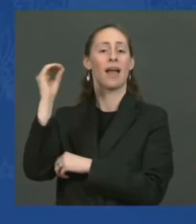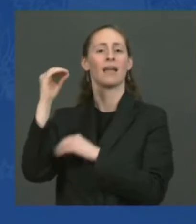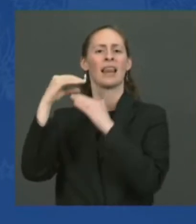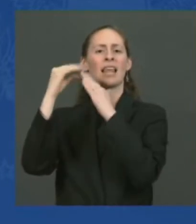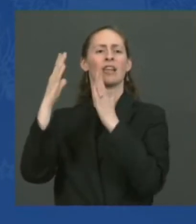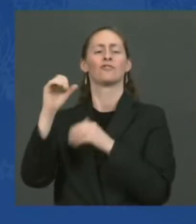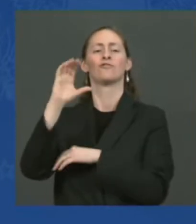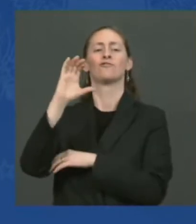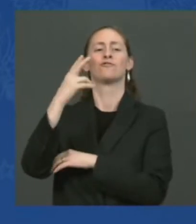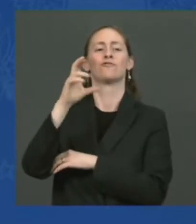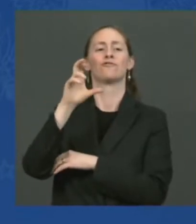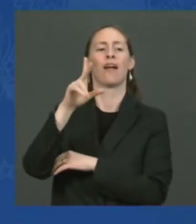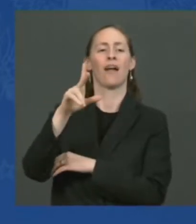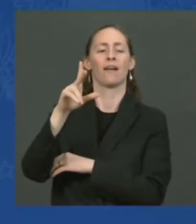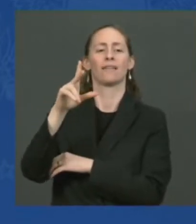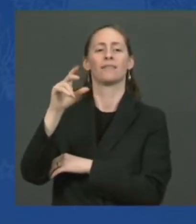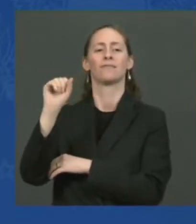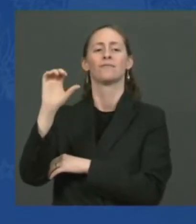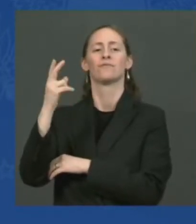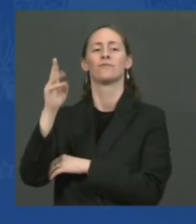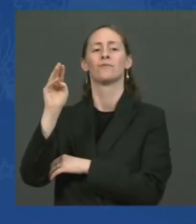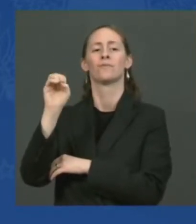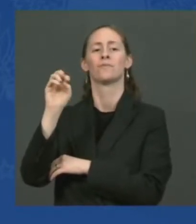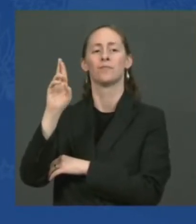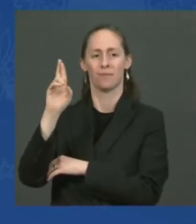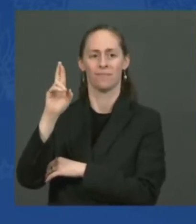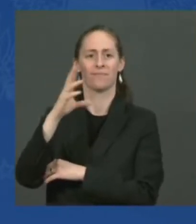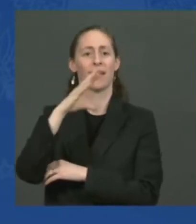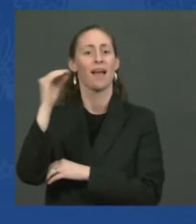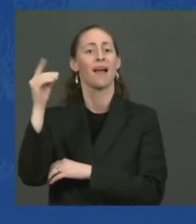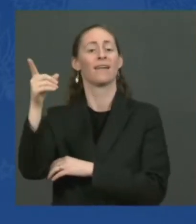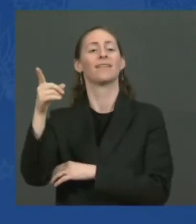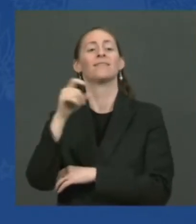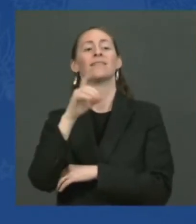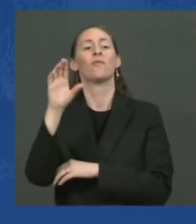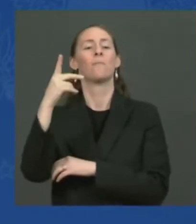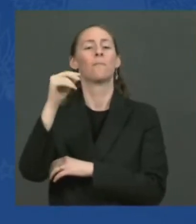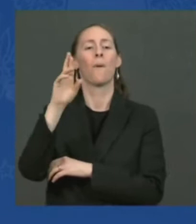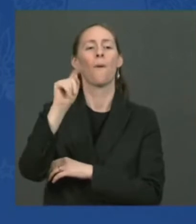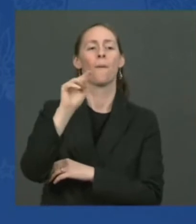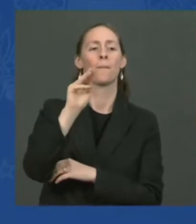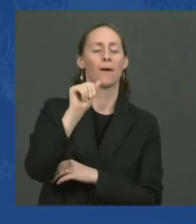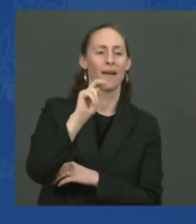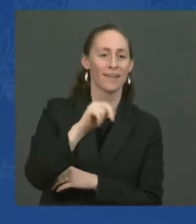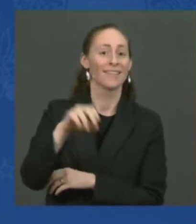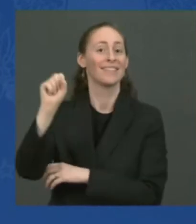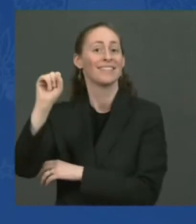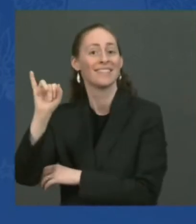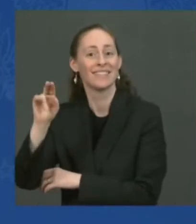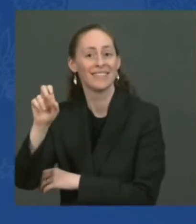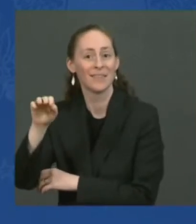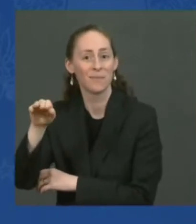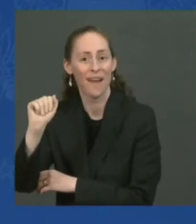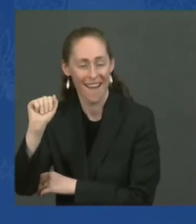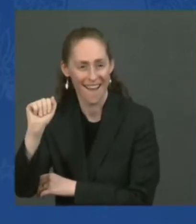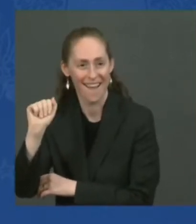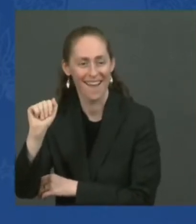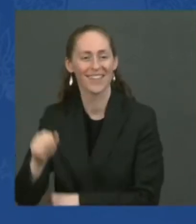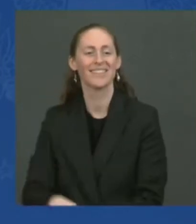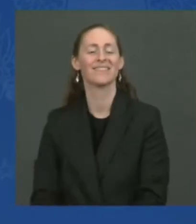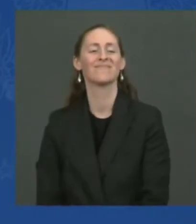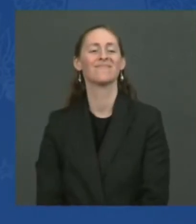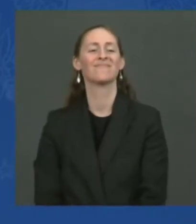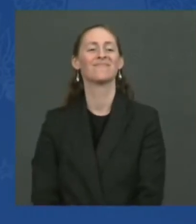Portman, Senator Kyrsten Sinema, Mayor Aquanetta Warren, and Ms. Donetta Williams.